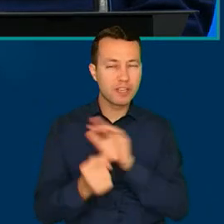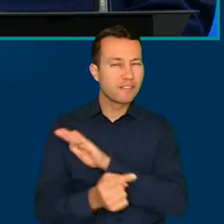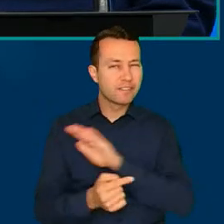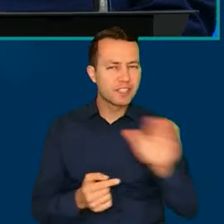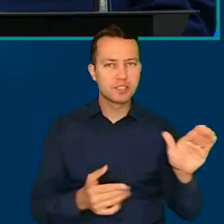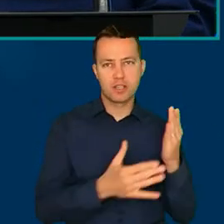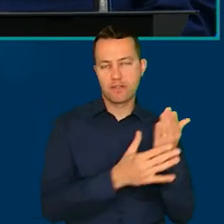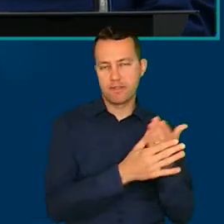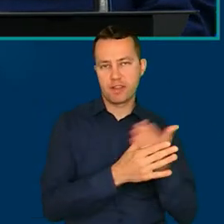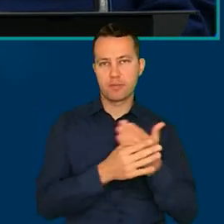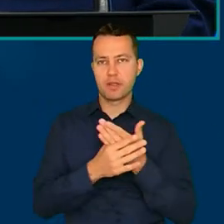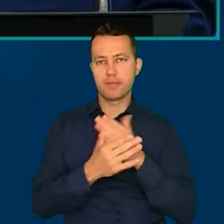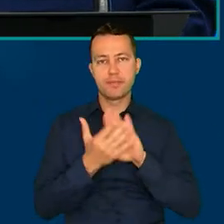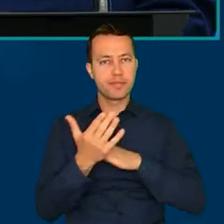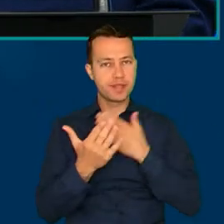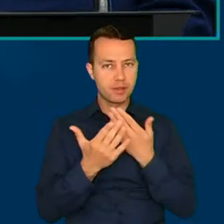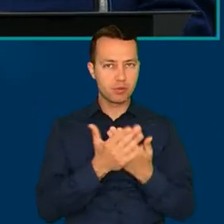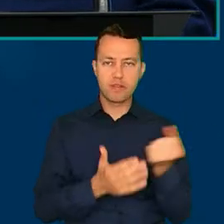enterprises,